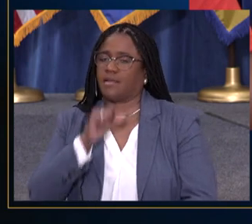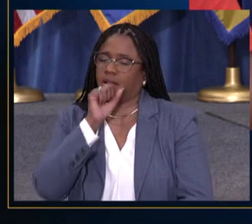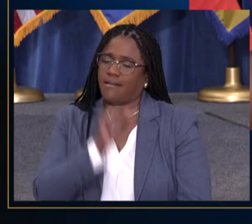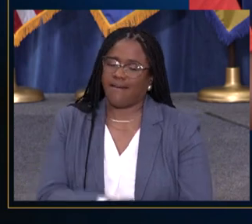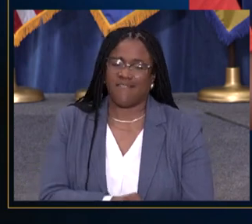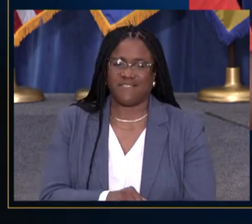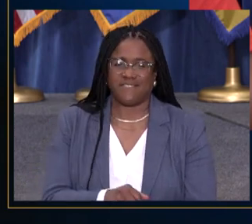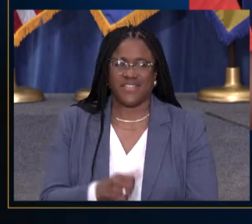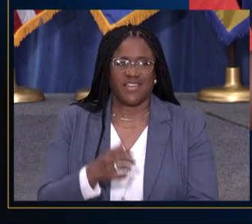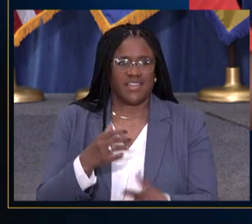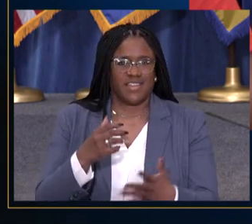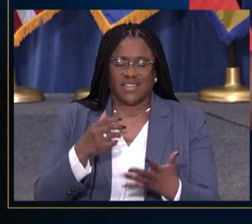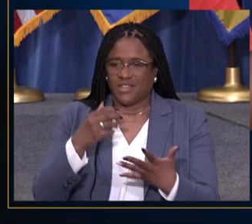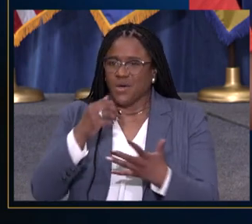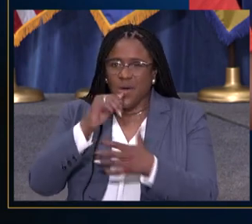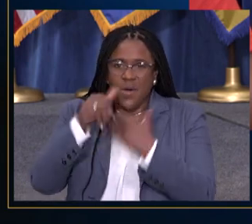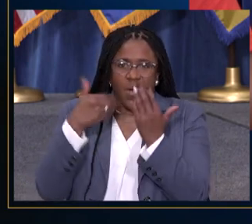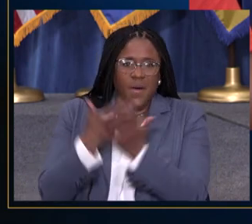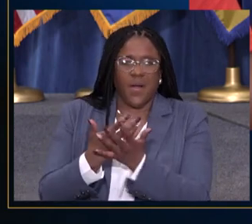getting all of